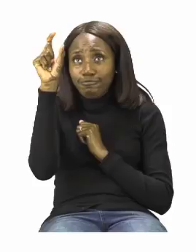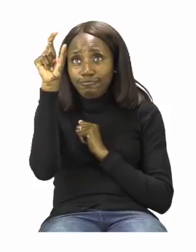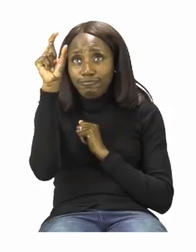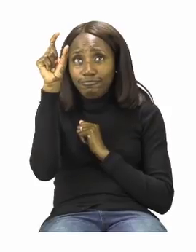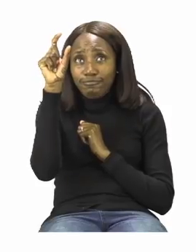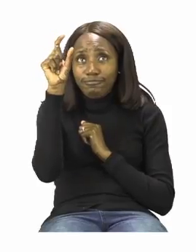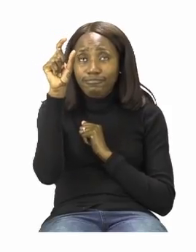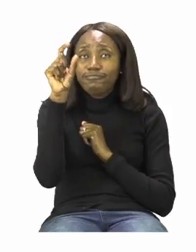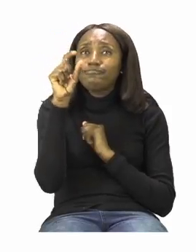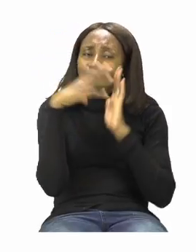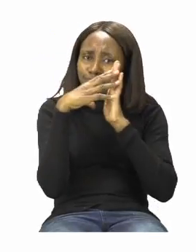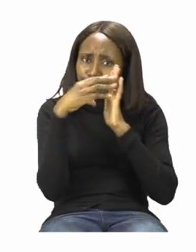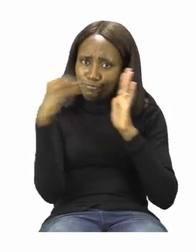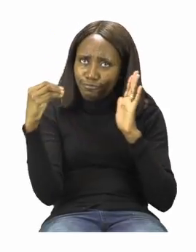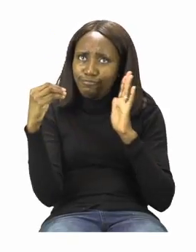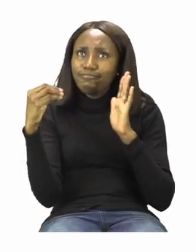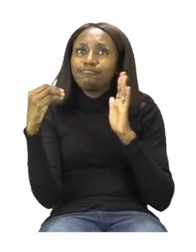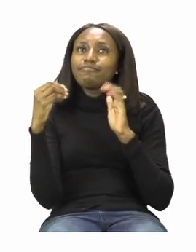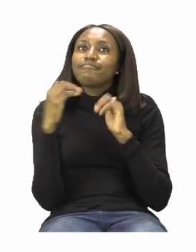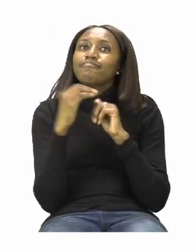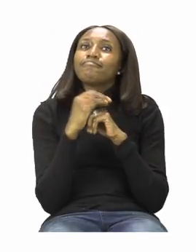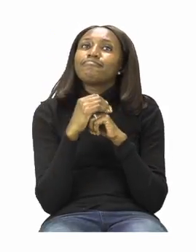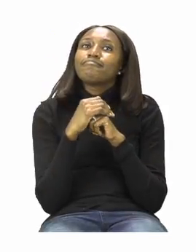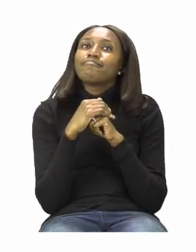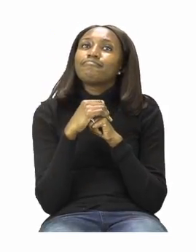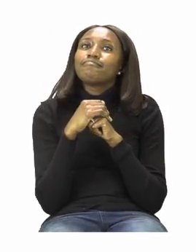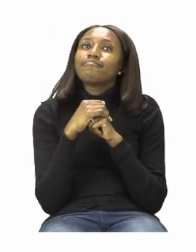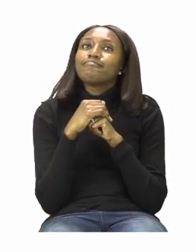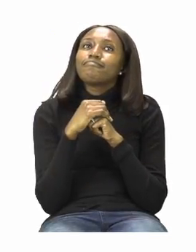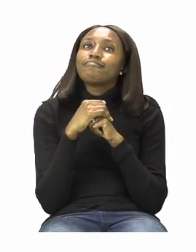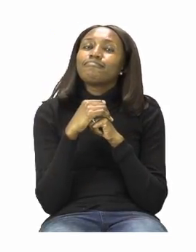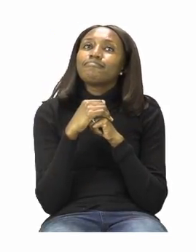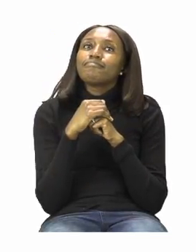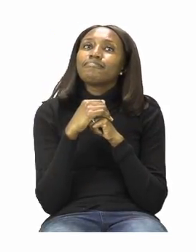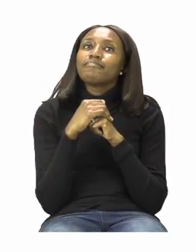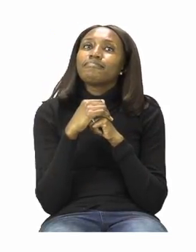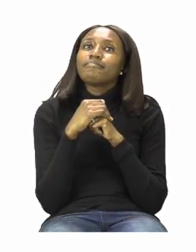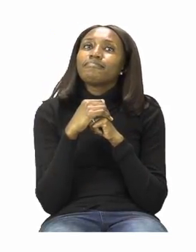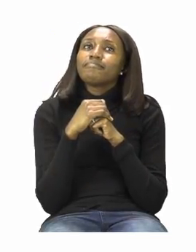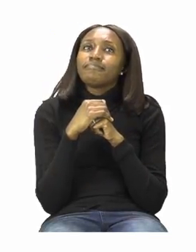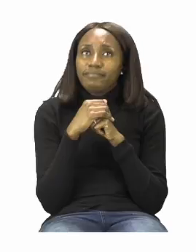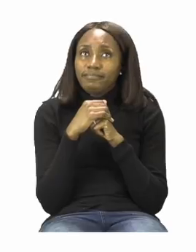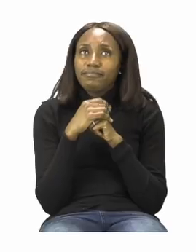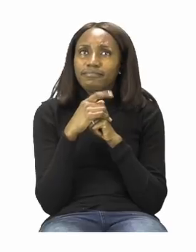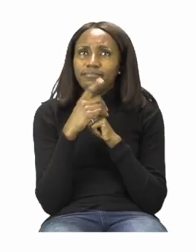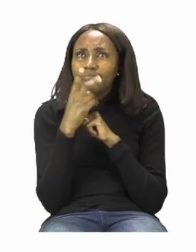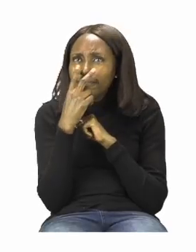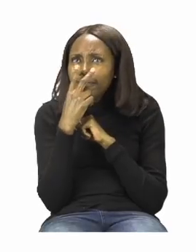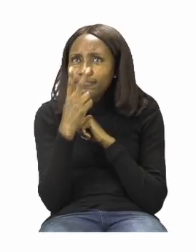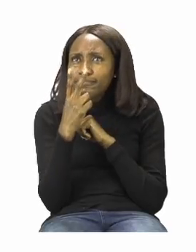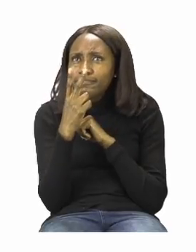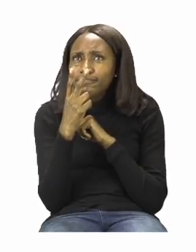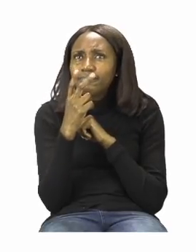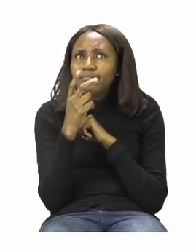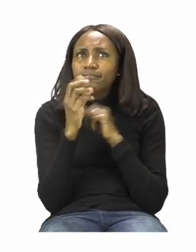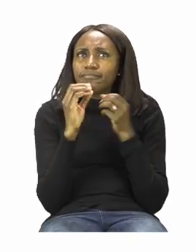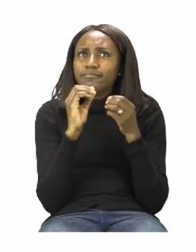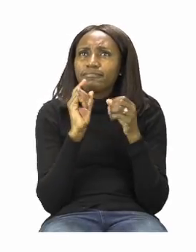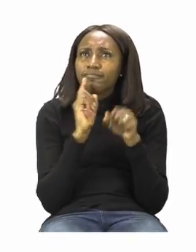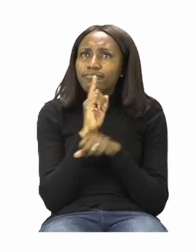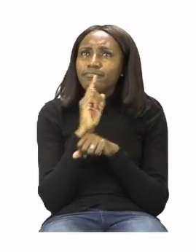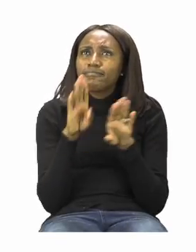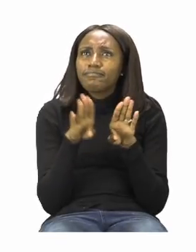to copy in the correct order. So, we're going to do the first one